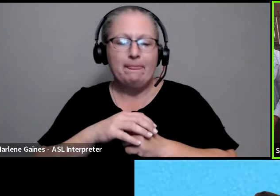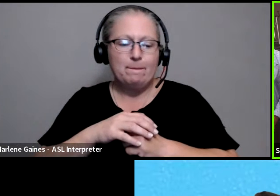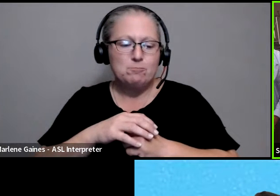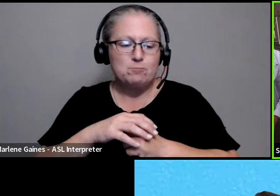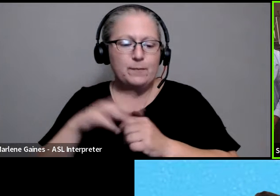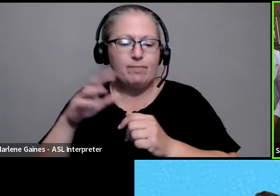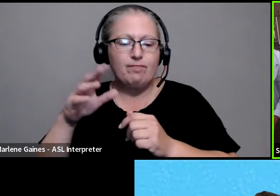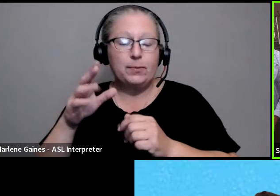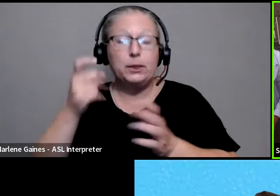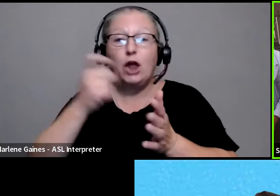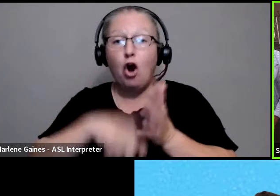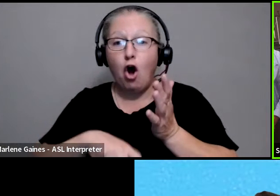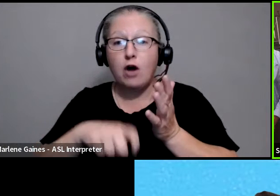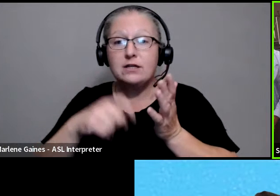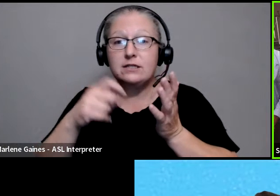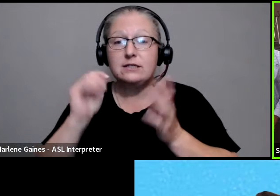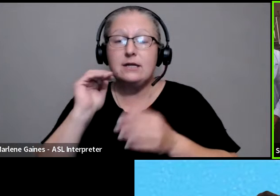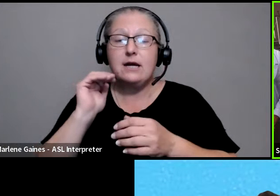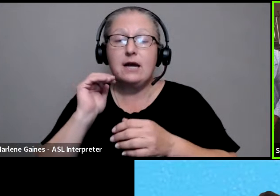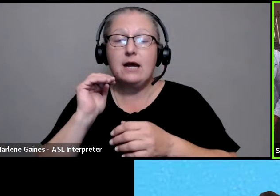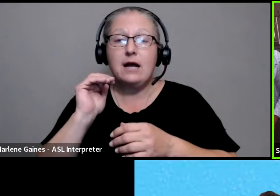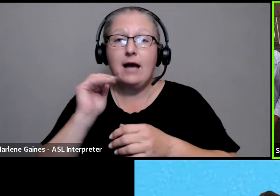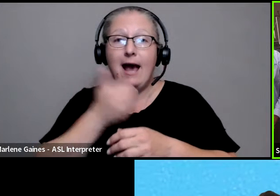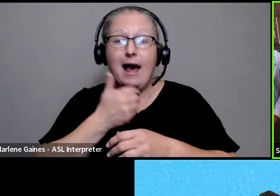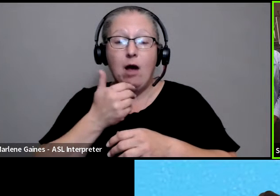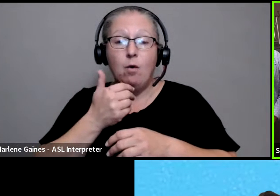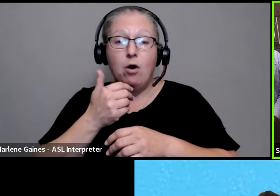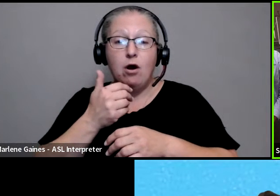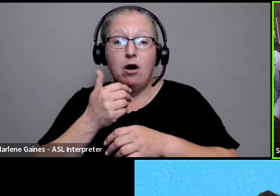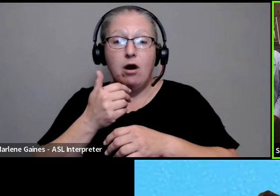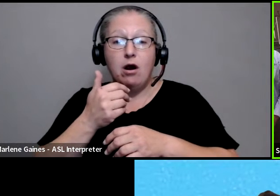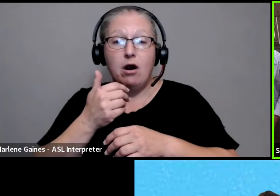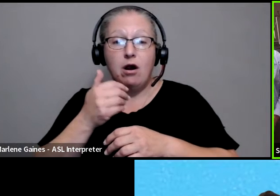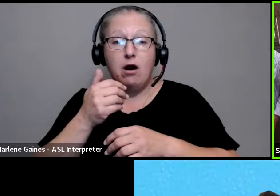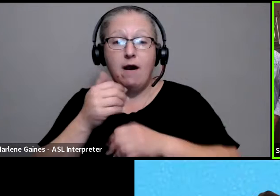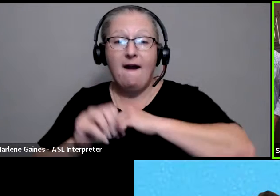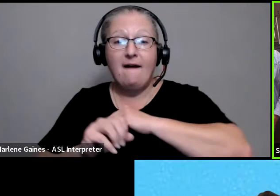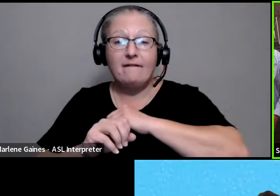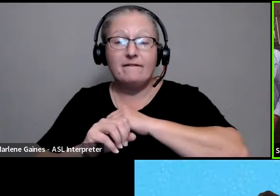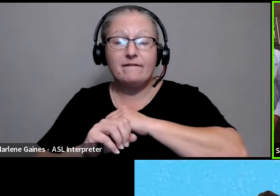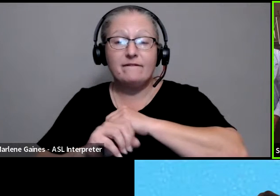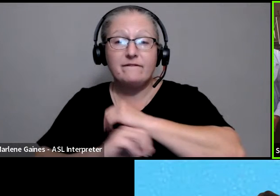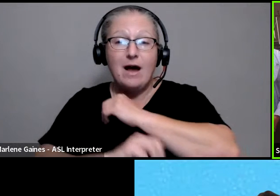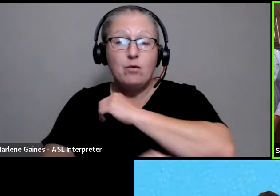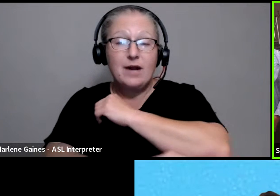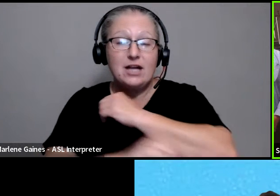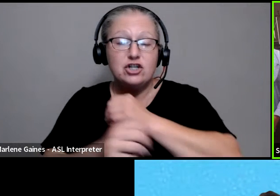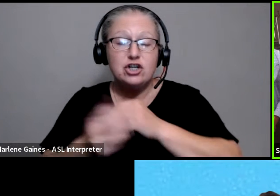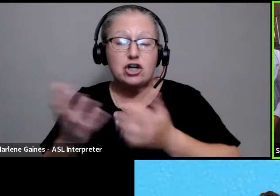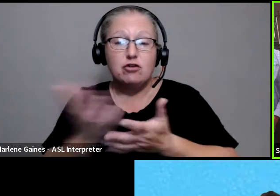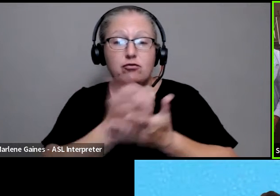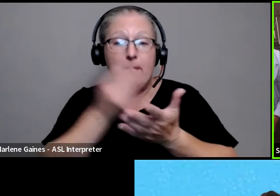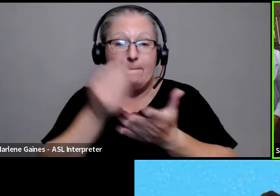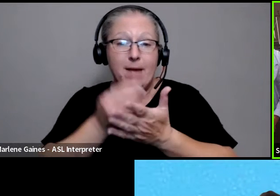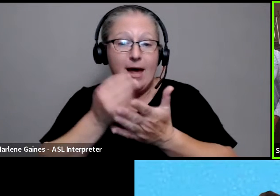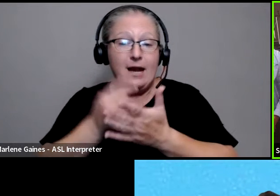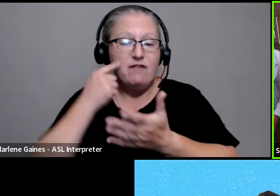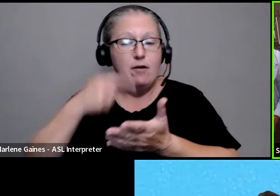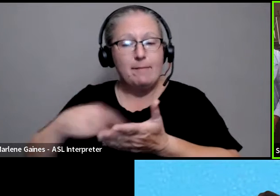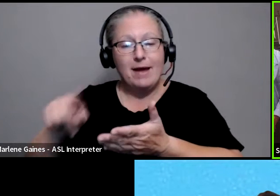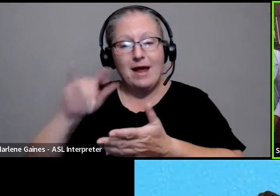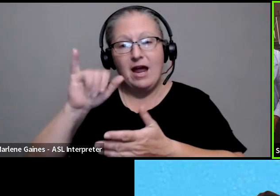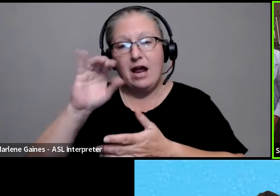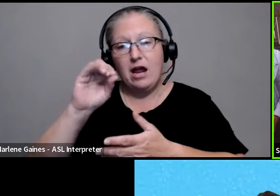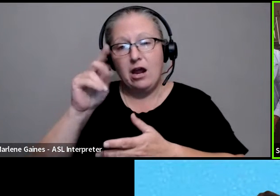The cost, our foundation raises money to pay for Yonders for